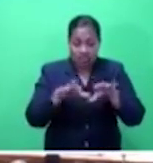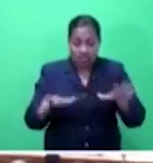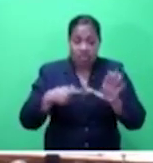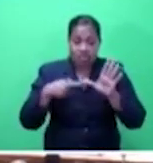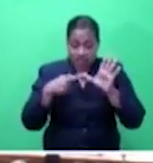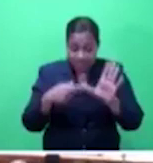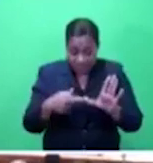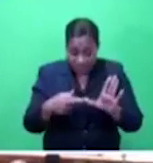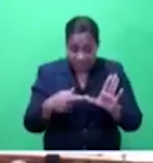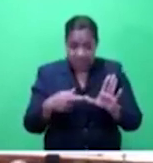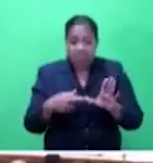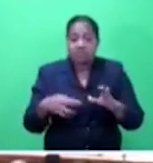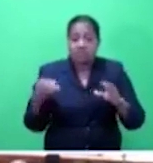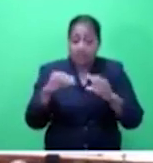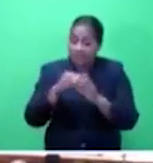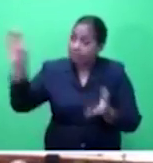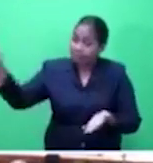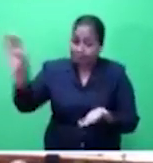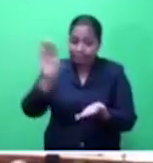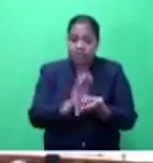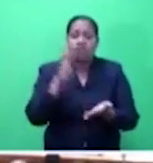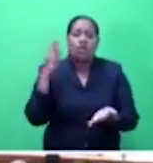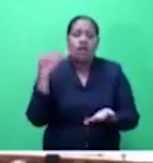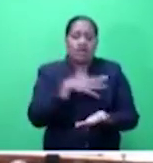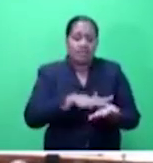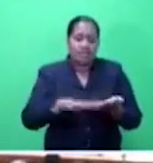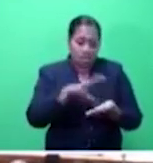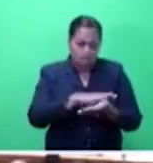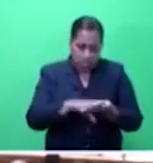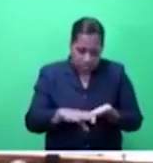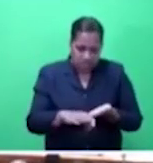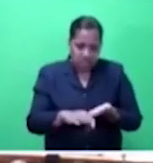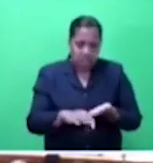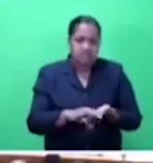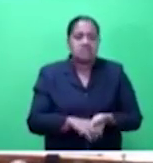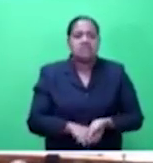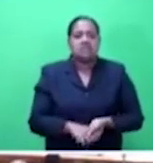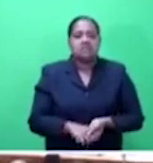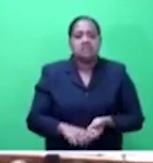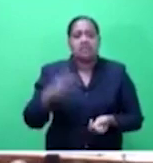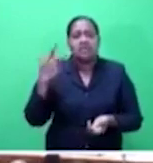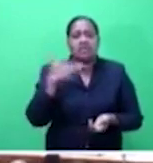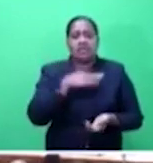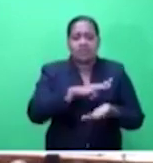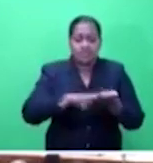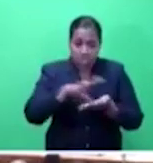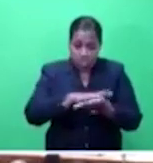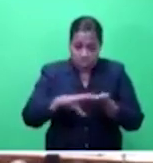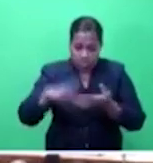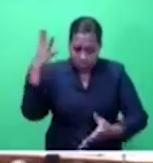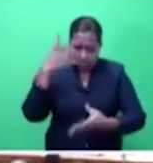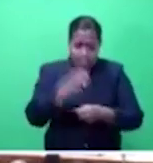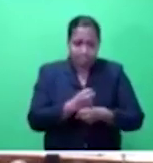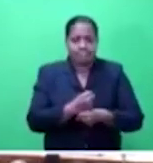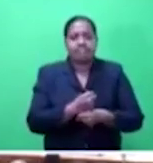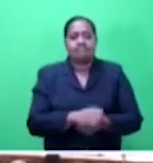estimated $400 million for workers and companies. That's $820 million in total stimulus so far, if anyone's keeping